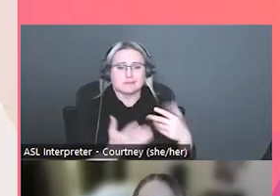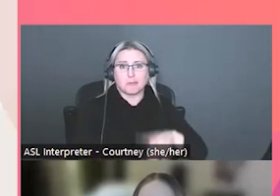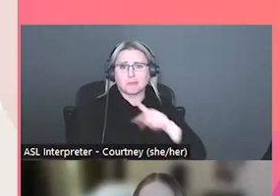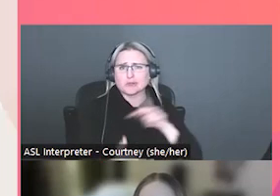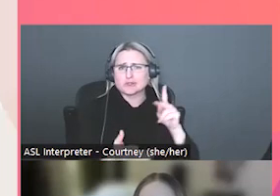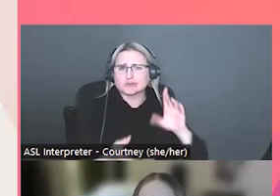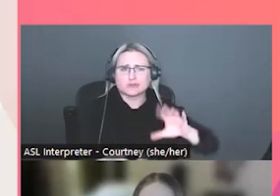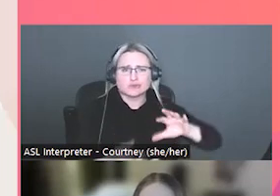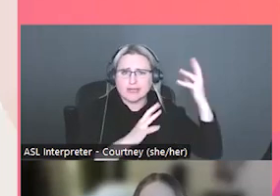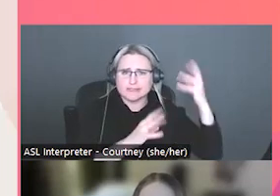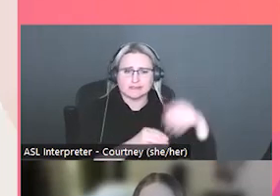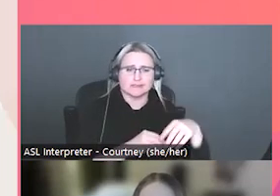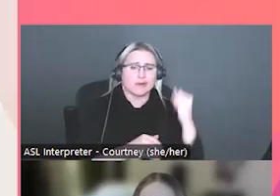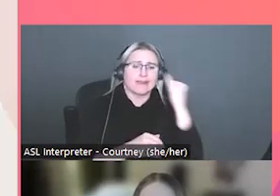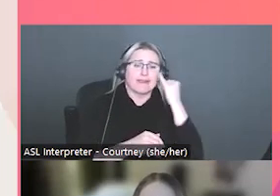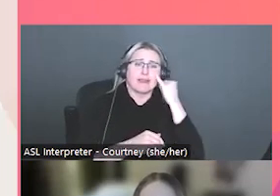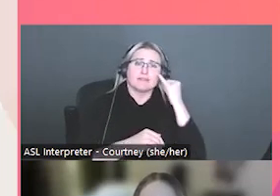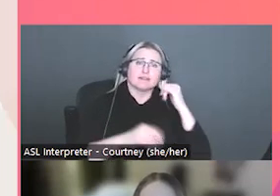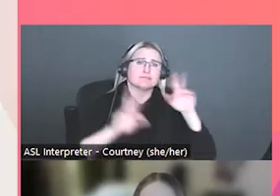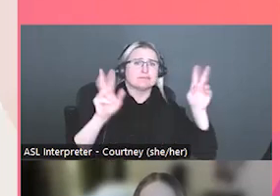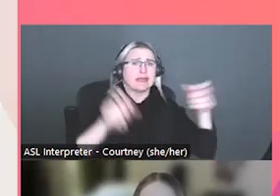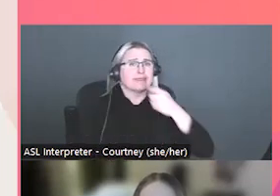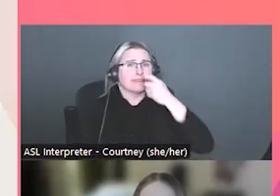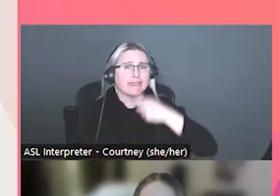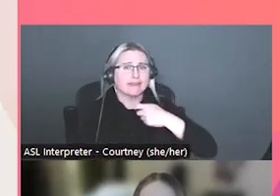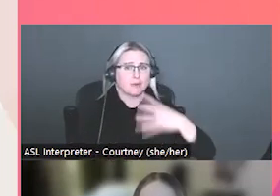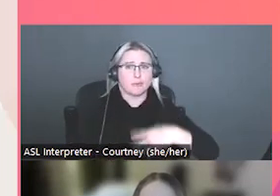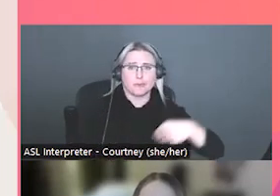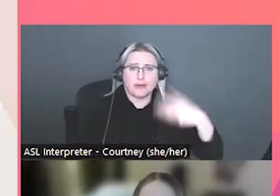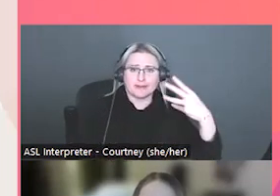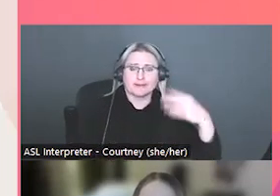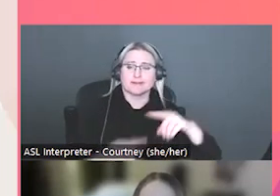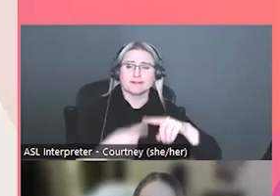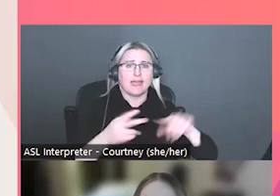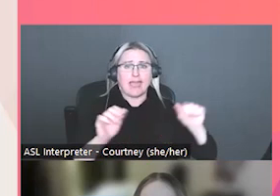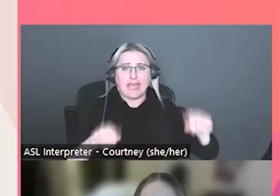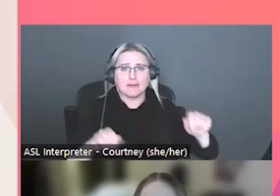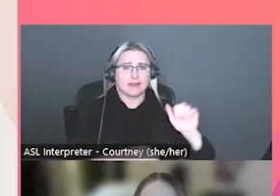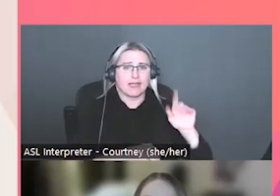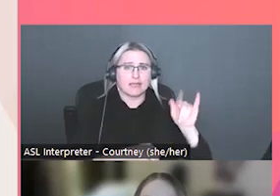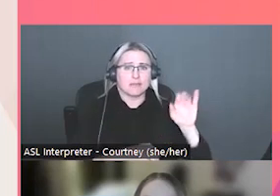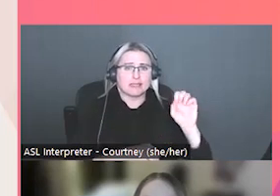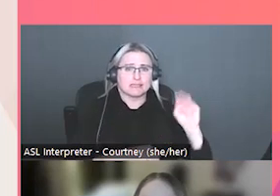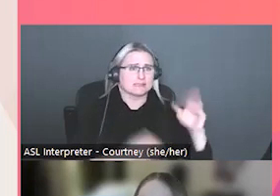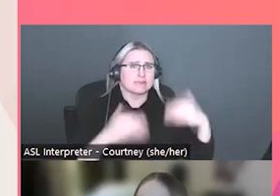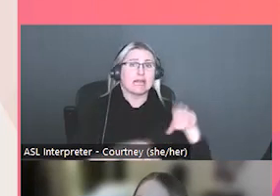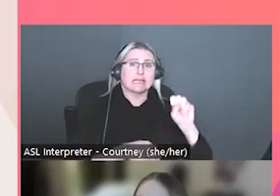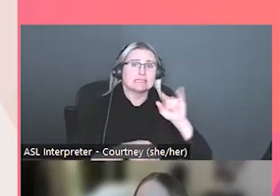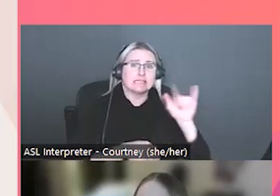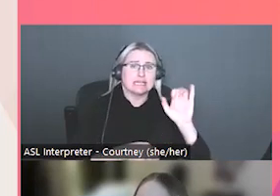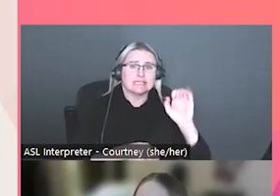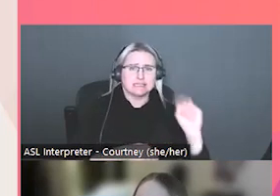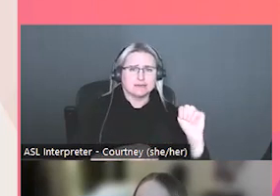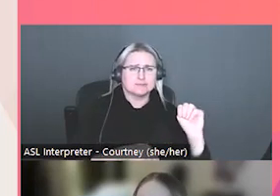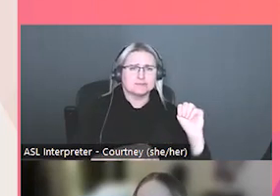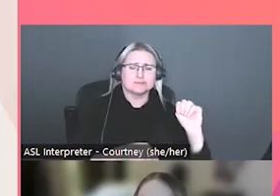these normative standards of thinness, whiteness, ableism, and sizeism, and requiring